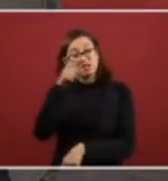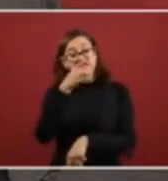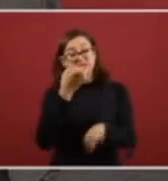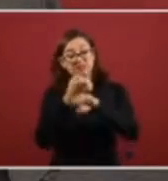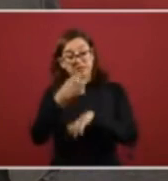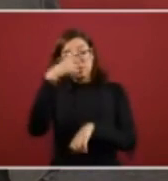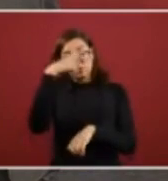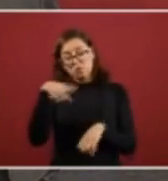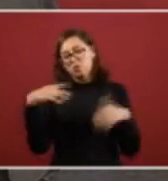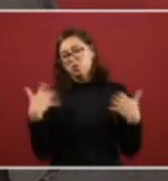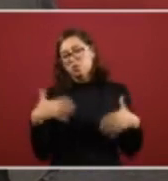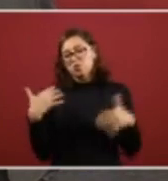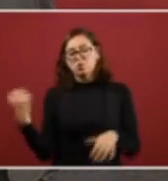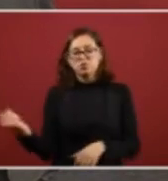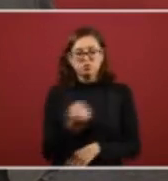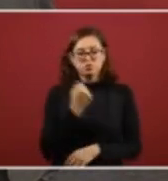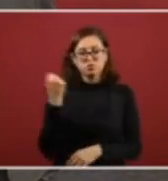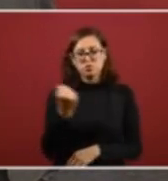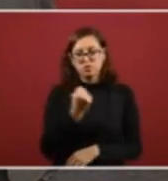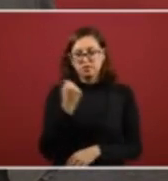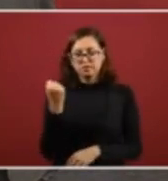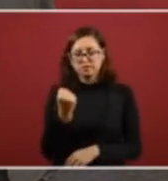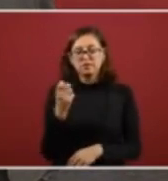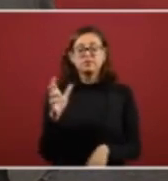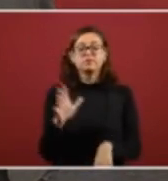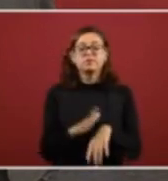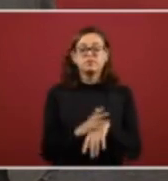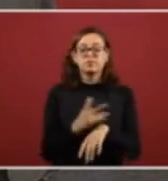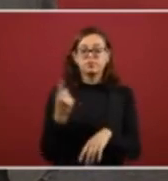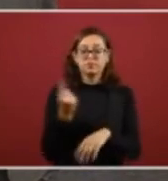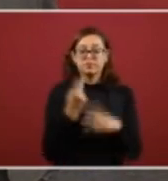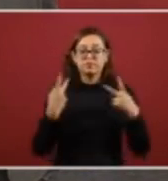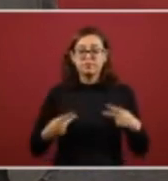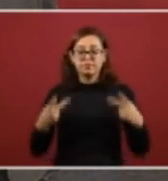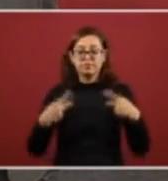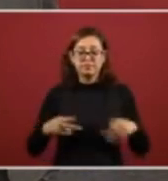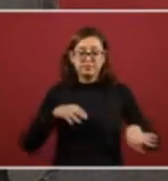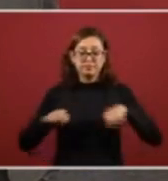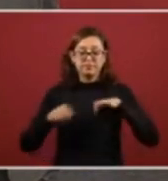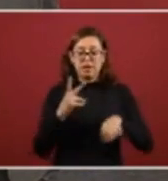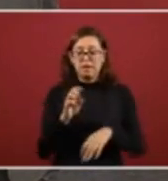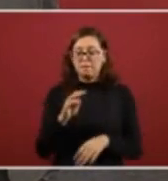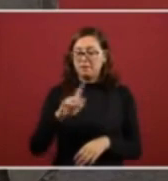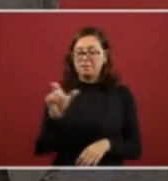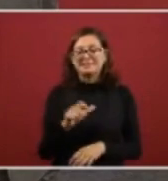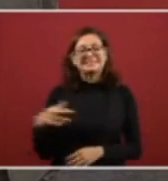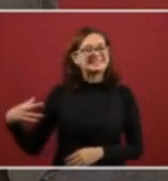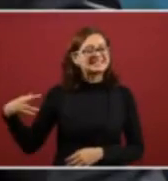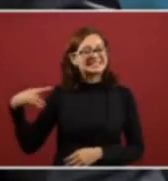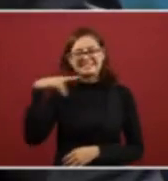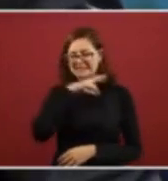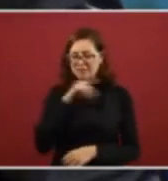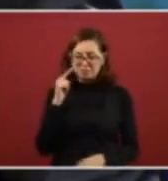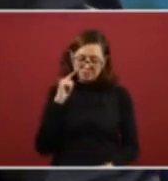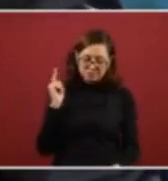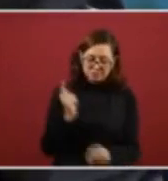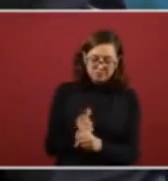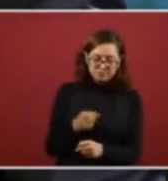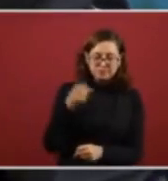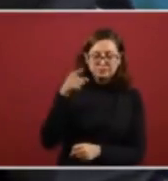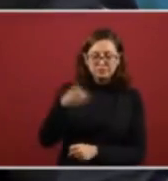have had very much fortune, or been very fortunate, because immediately the